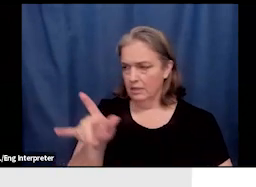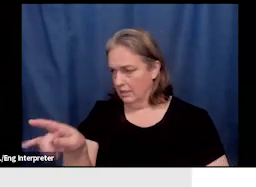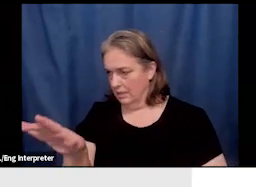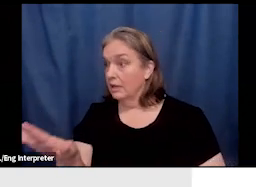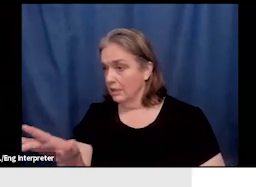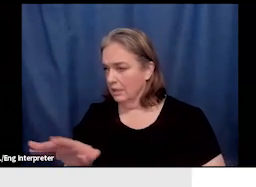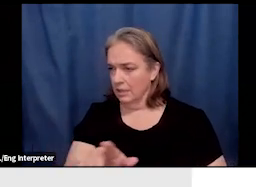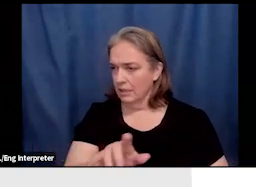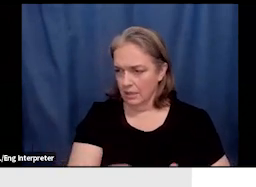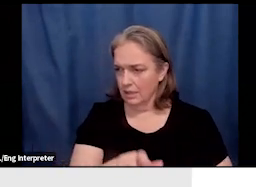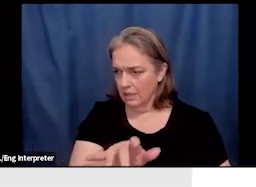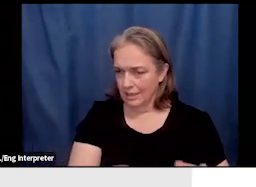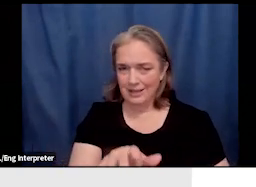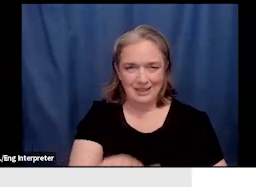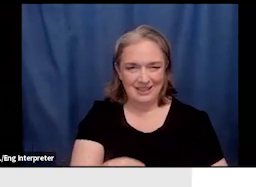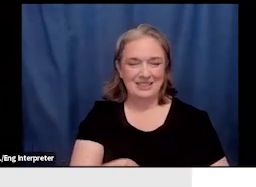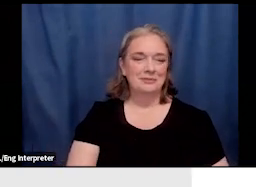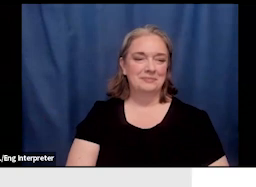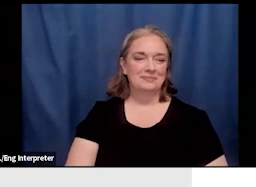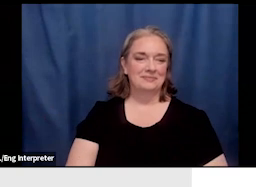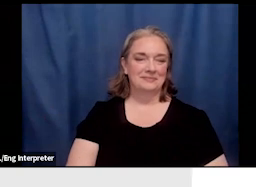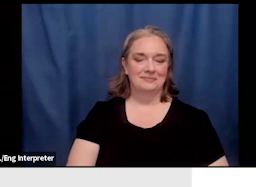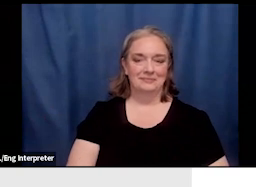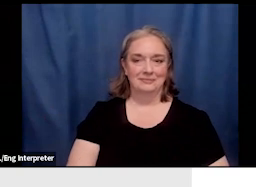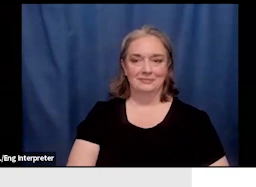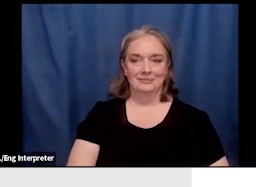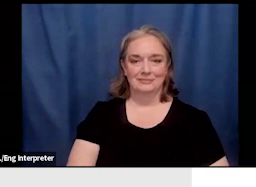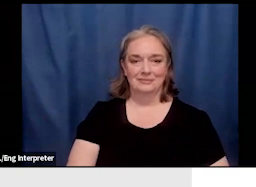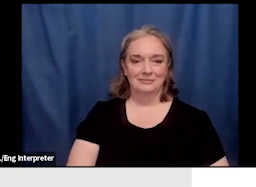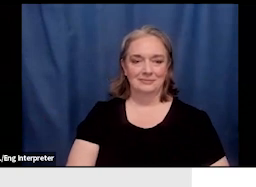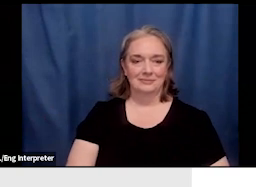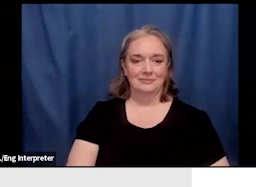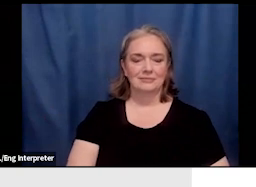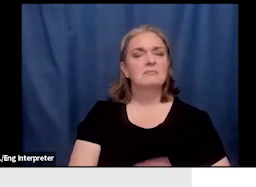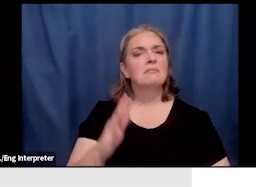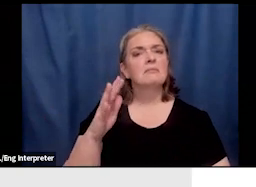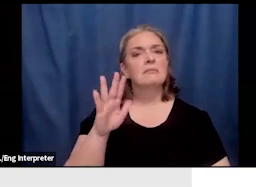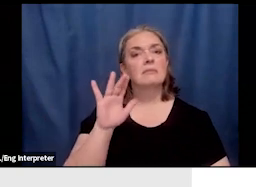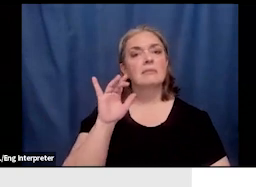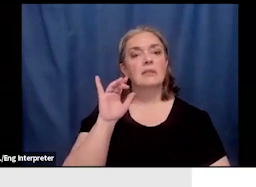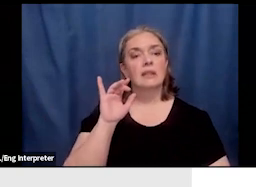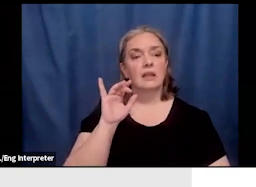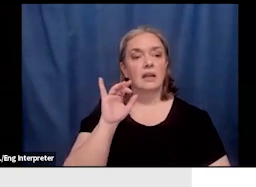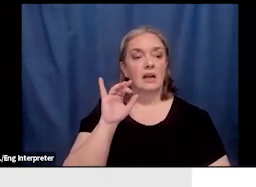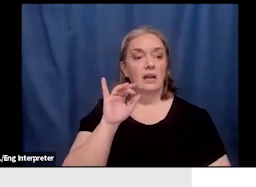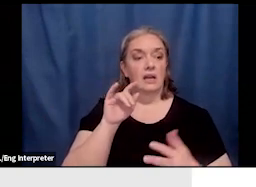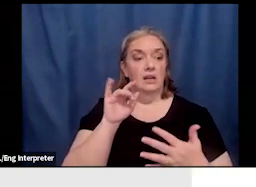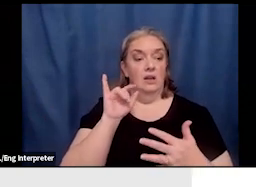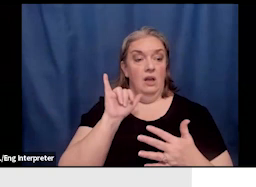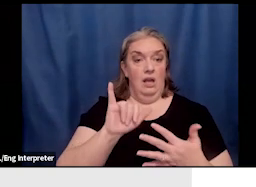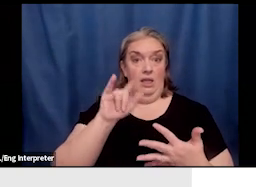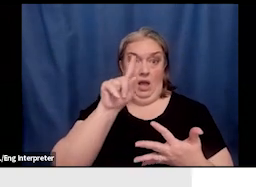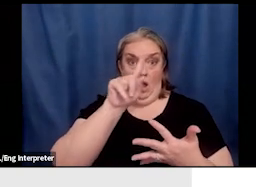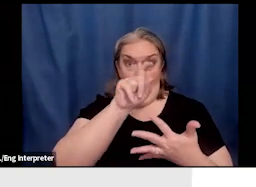So that's what the application looks like. I'm not going to go into the series of questions here during this information